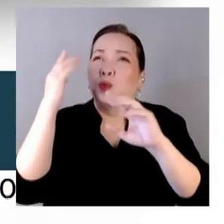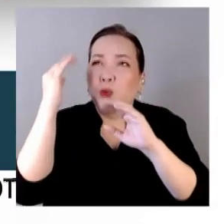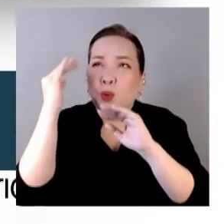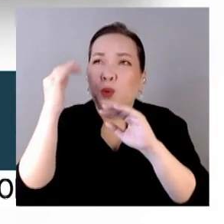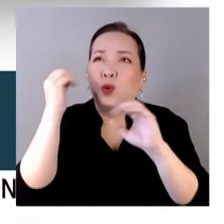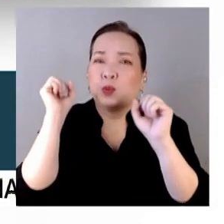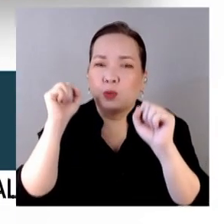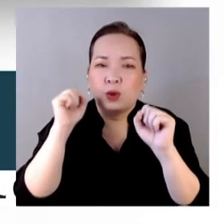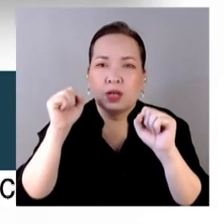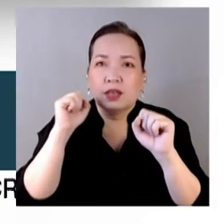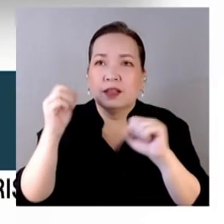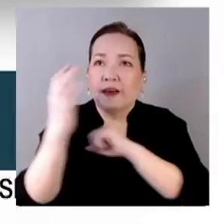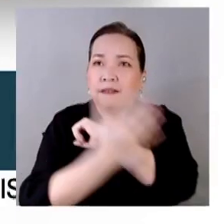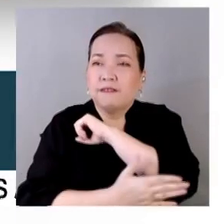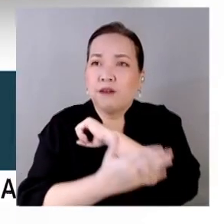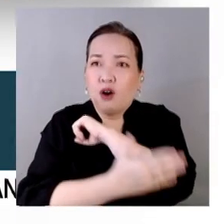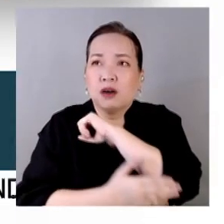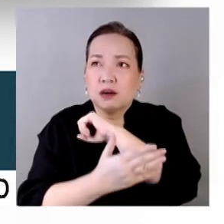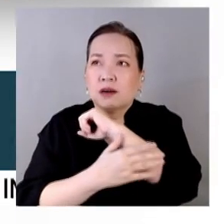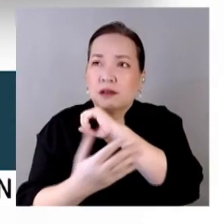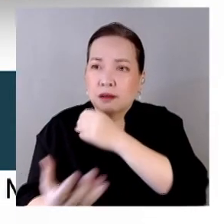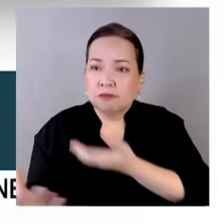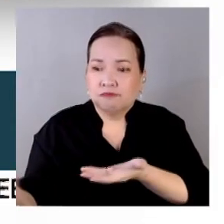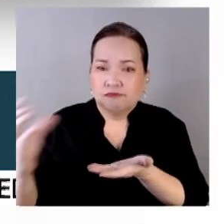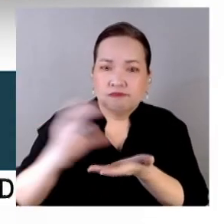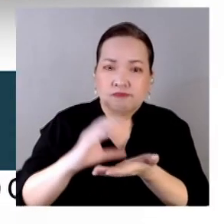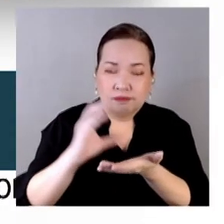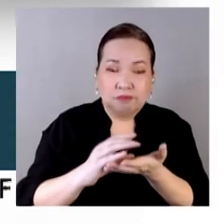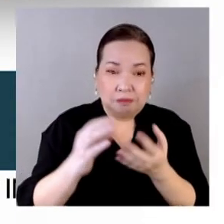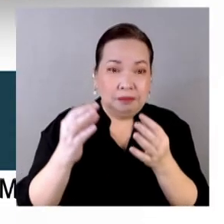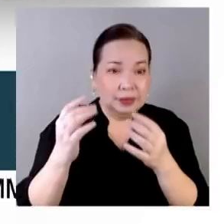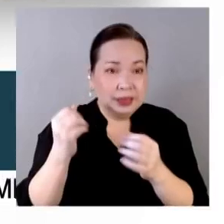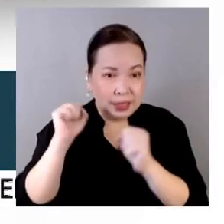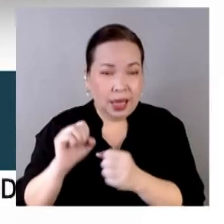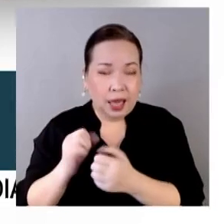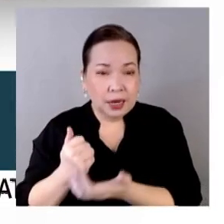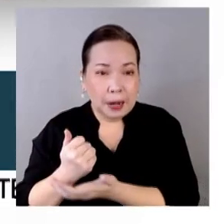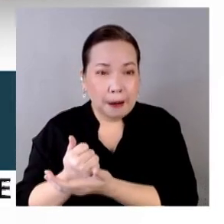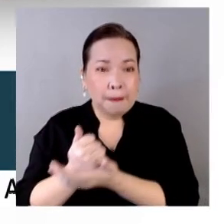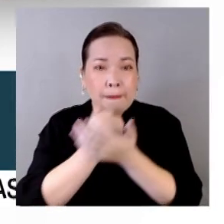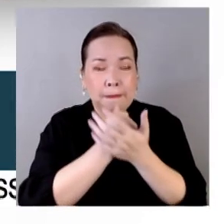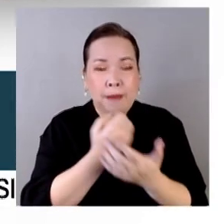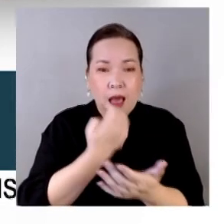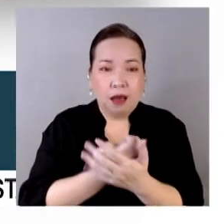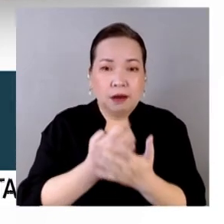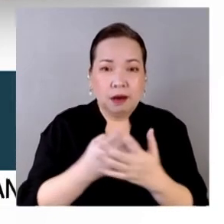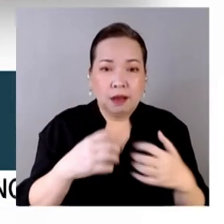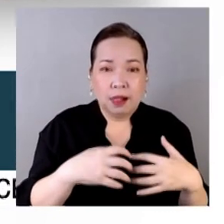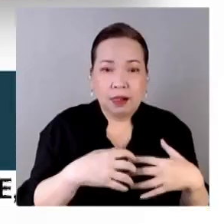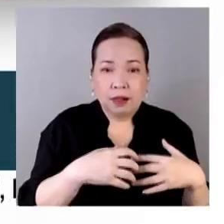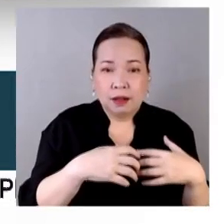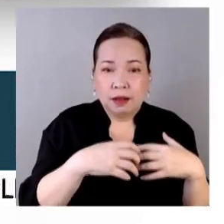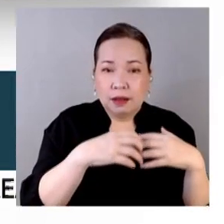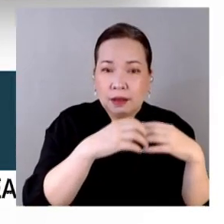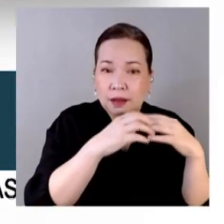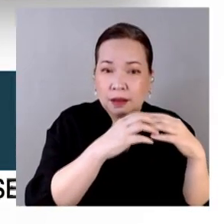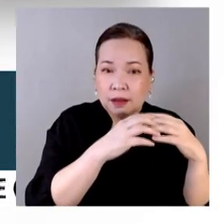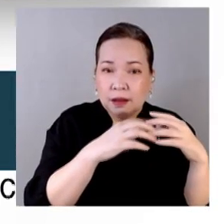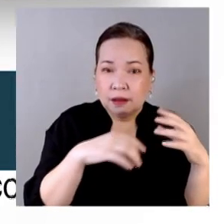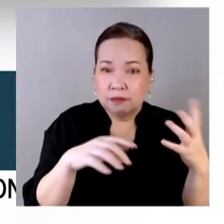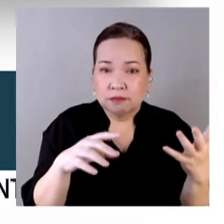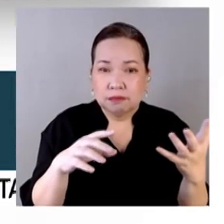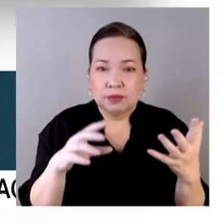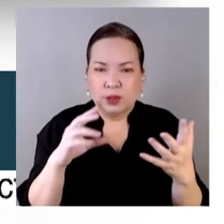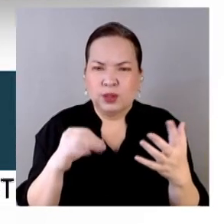foreign investments alone would be the key to escaping our economic rut. Sustainable growth would not be possible if we fail